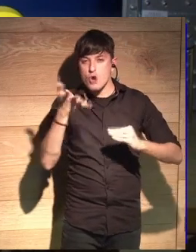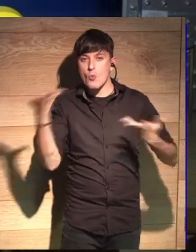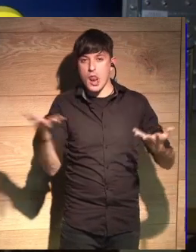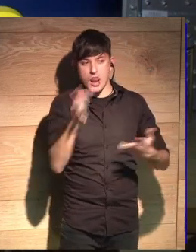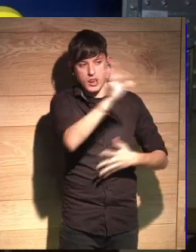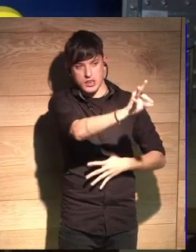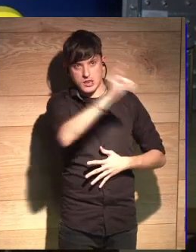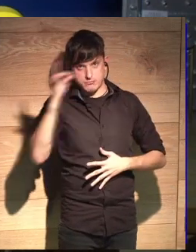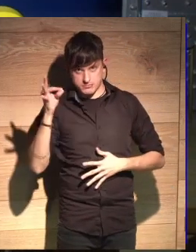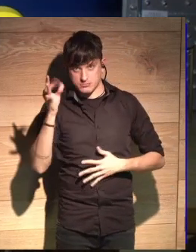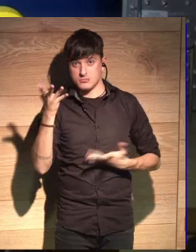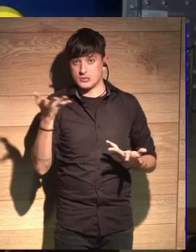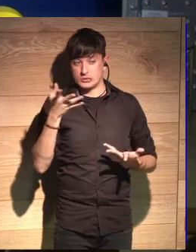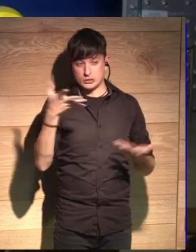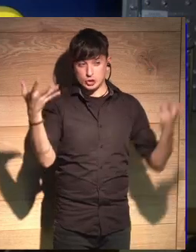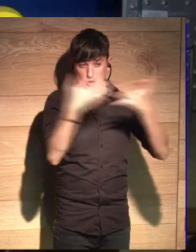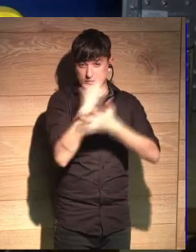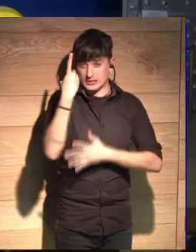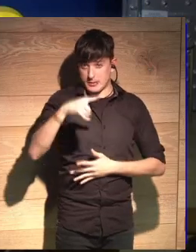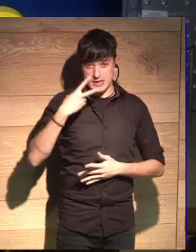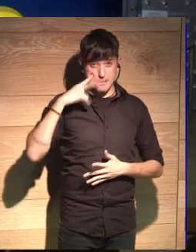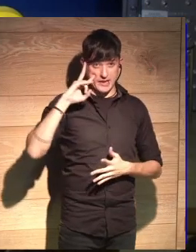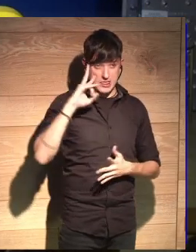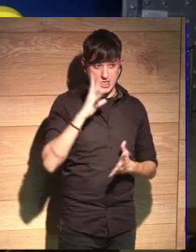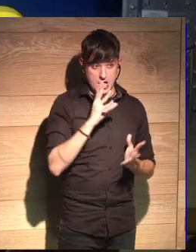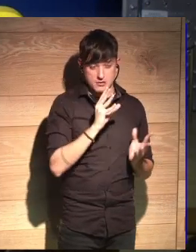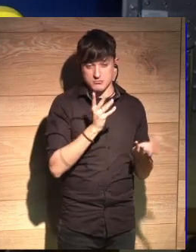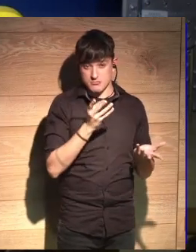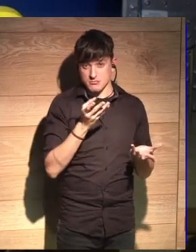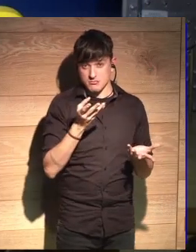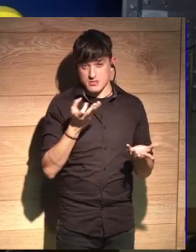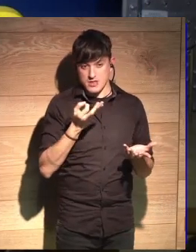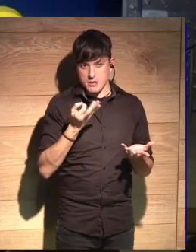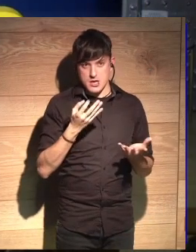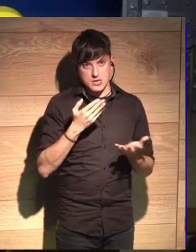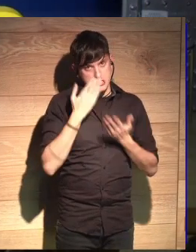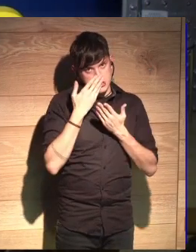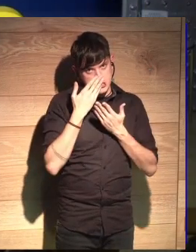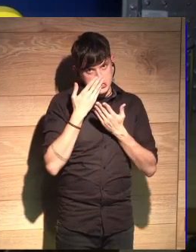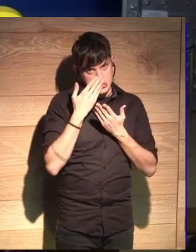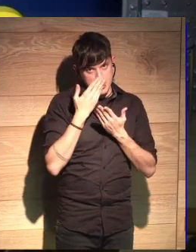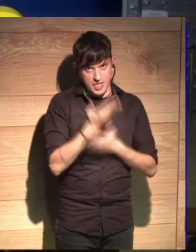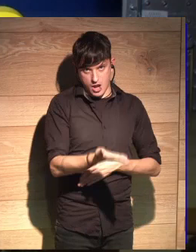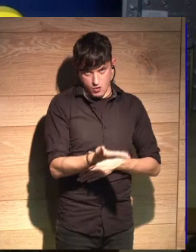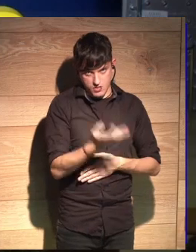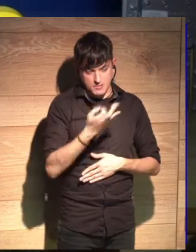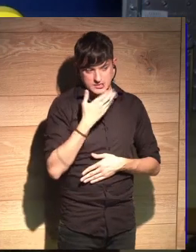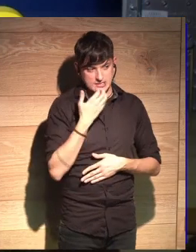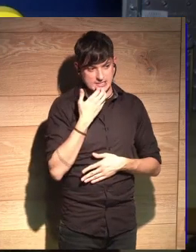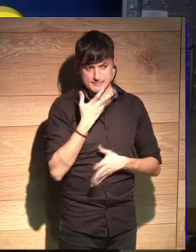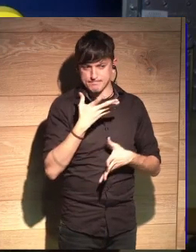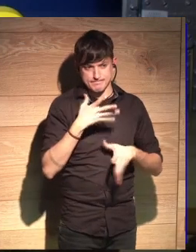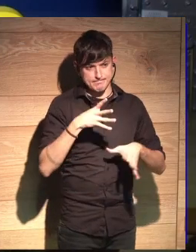dealing with a crisis, you have to be honest with yourself. If you don't admit honestly what are